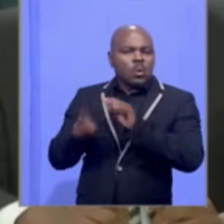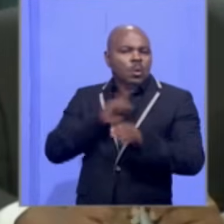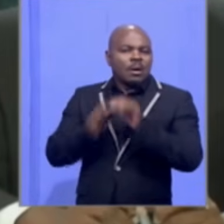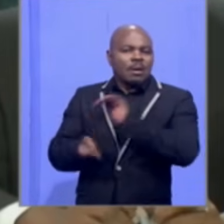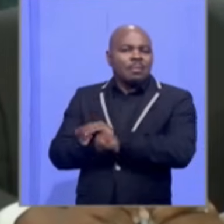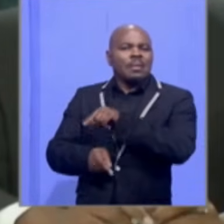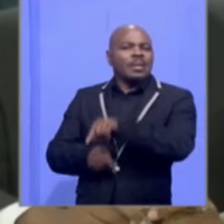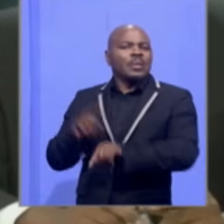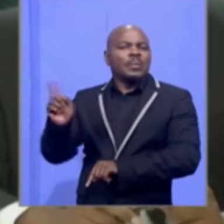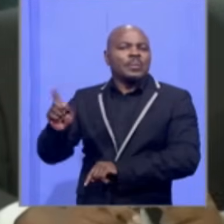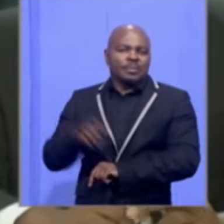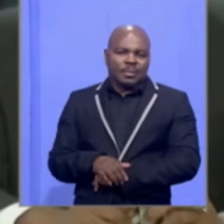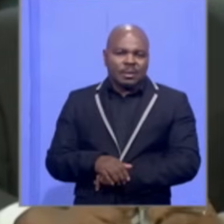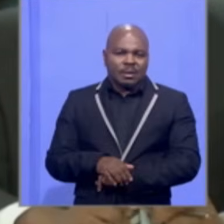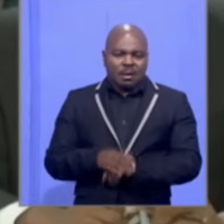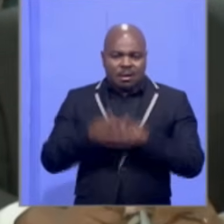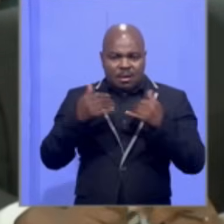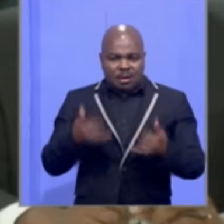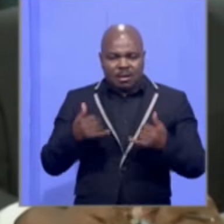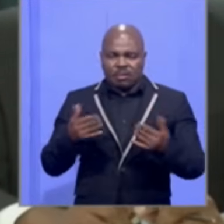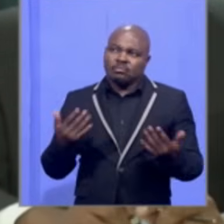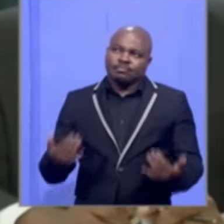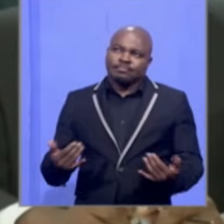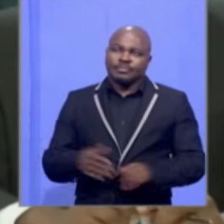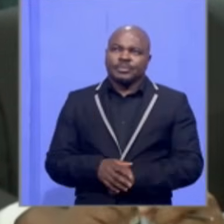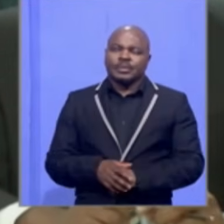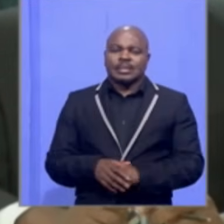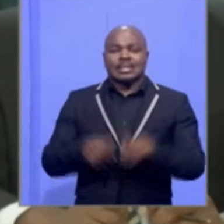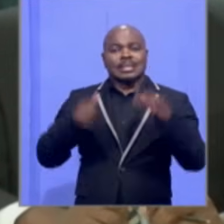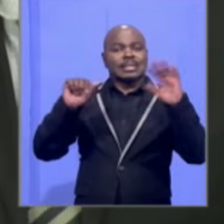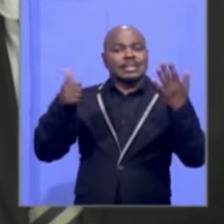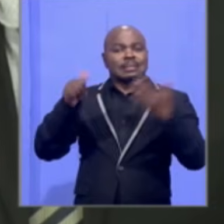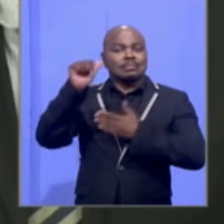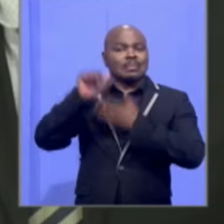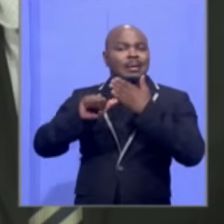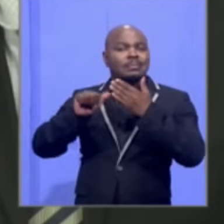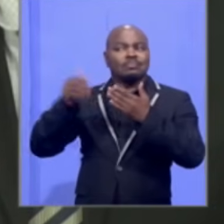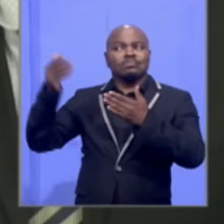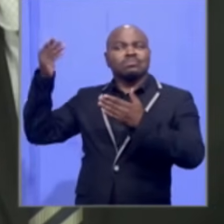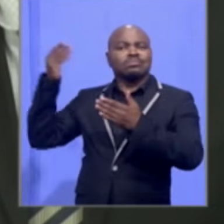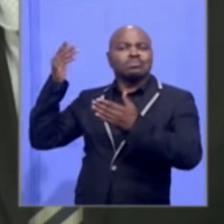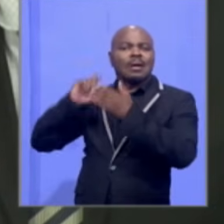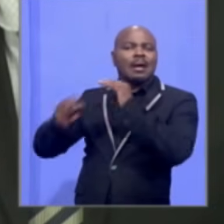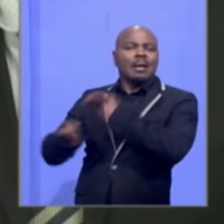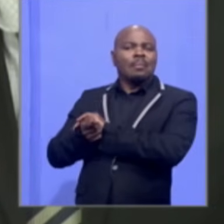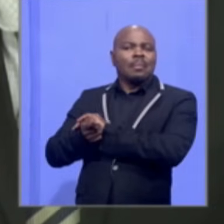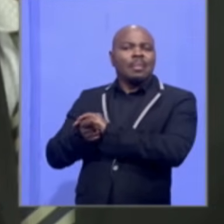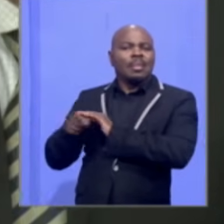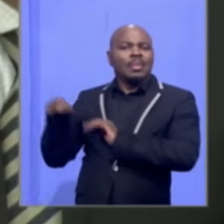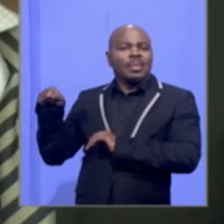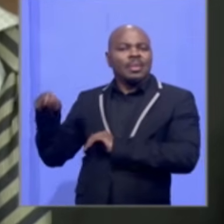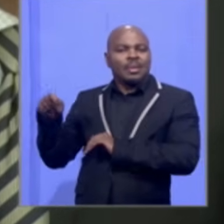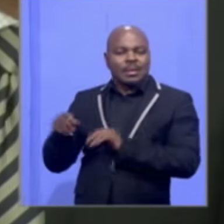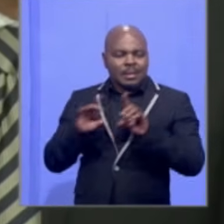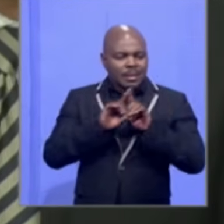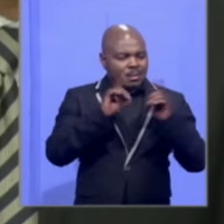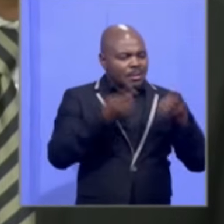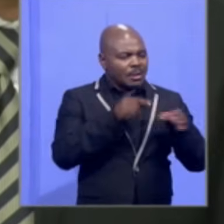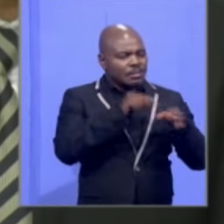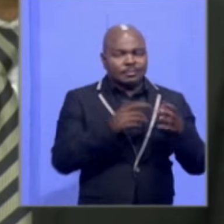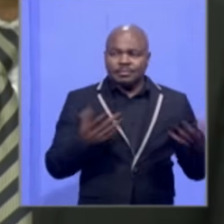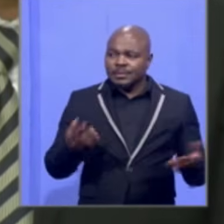Jaanong jaaka e setse e ka nna dikgwedi di le 6 fa e sale matlhotlhapelo ano, lefapha la